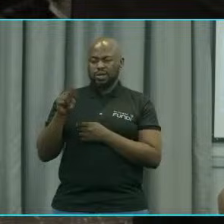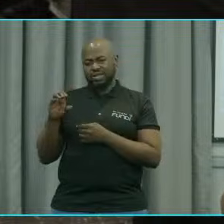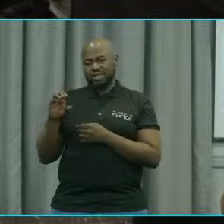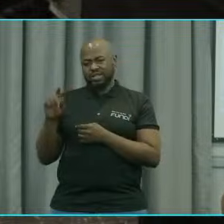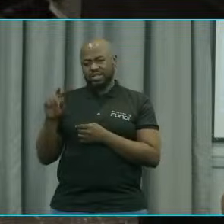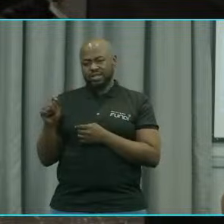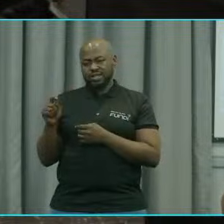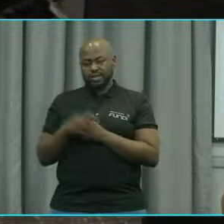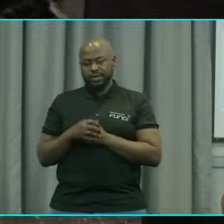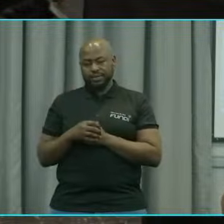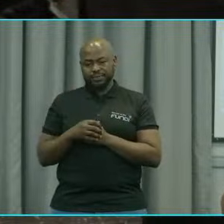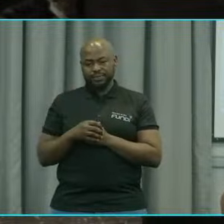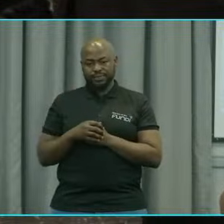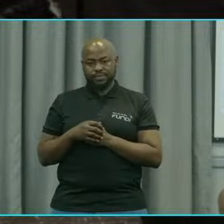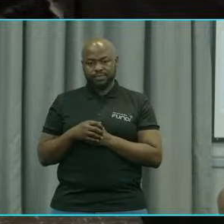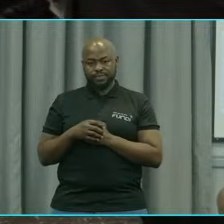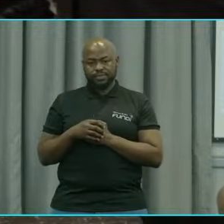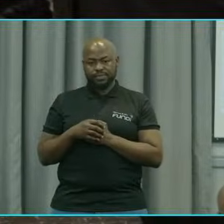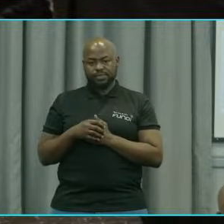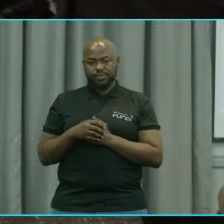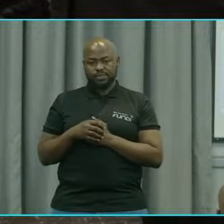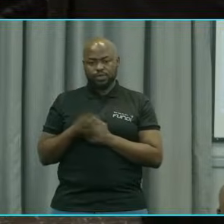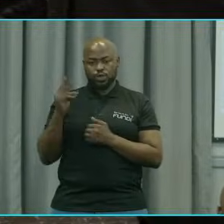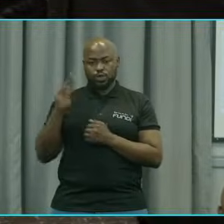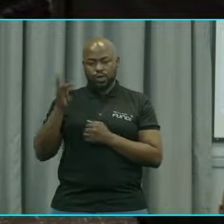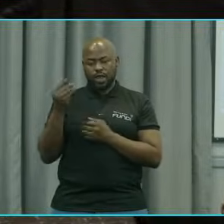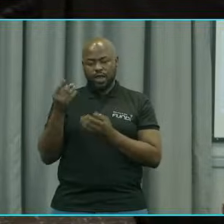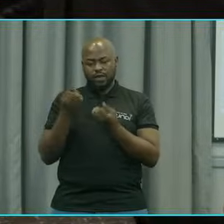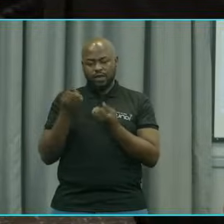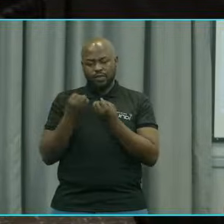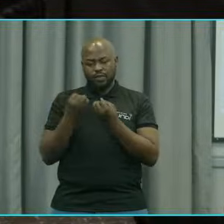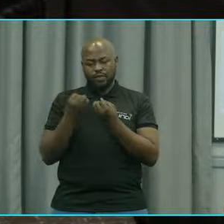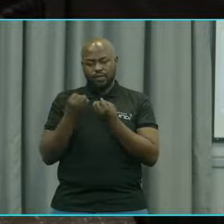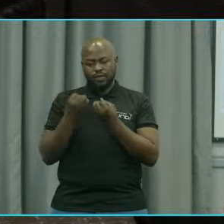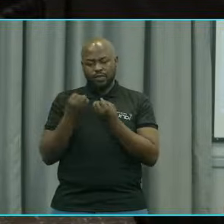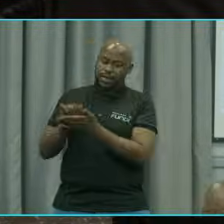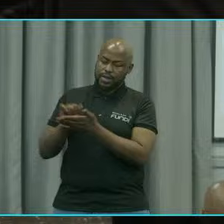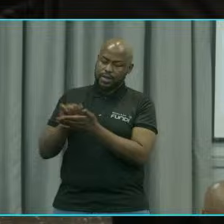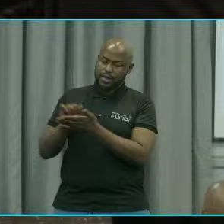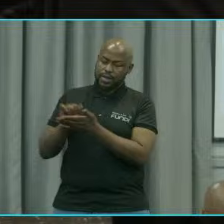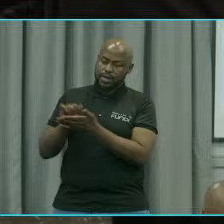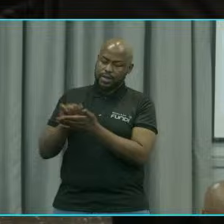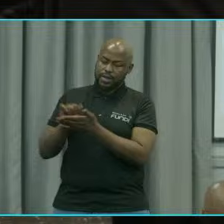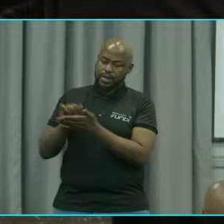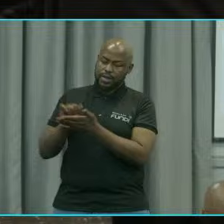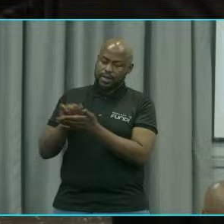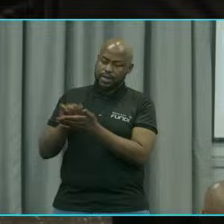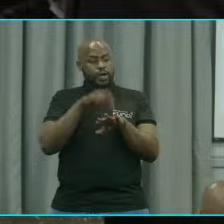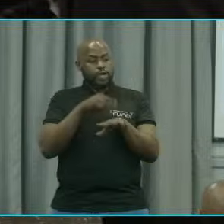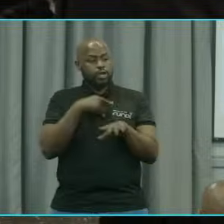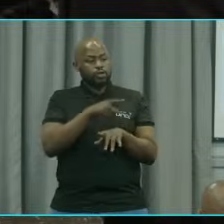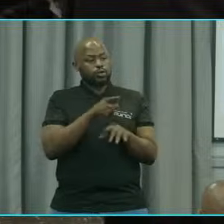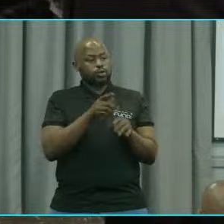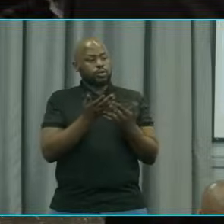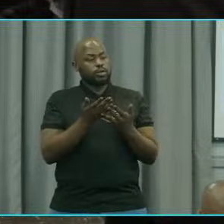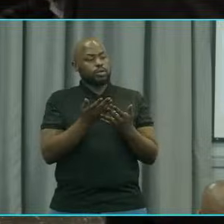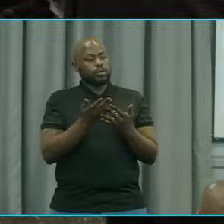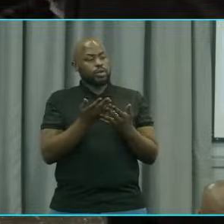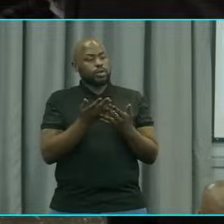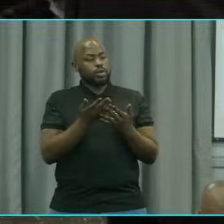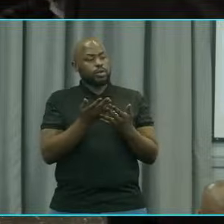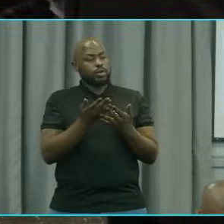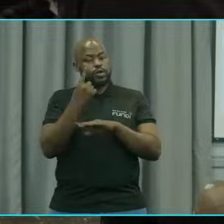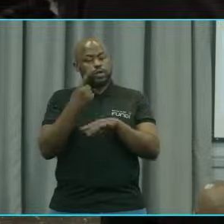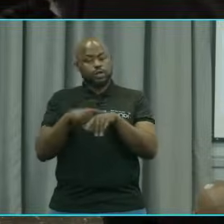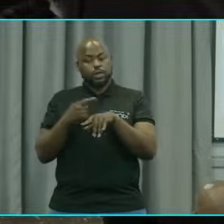has been appointed, there's going to be a range of consultations. After all of to look and seriously sit down actually for the first time within